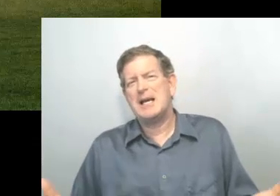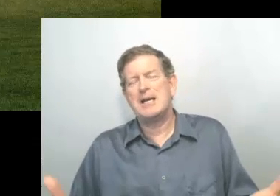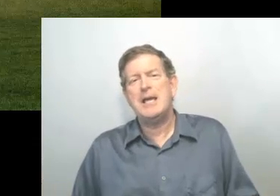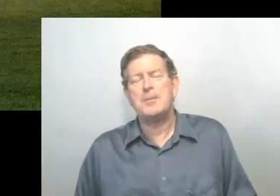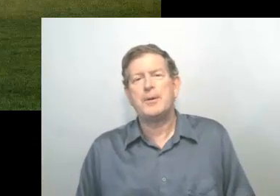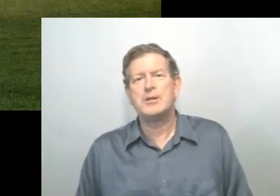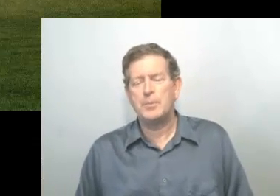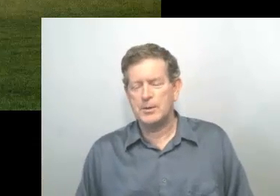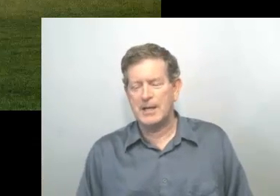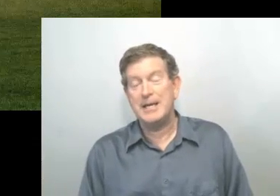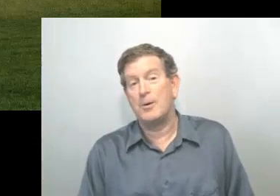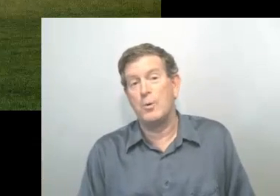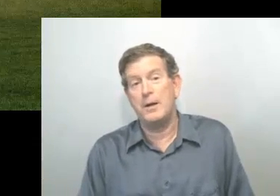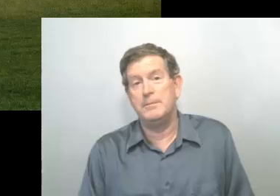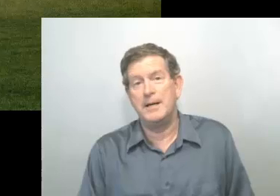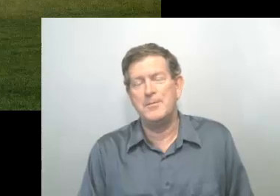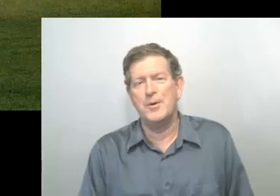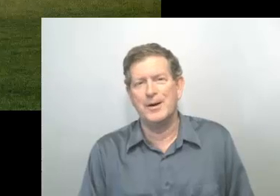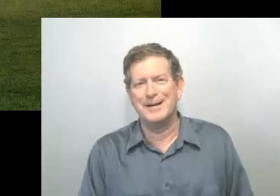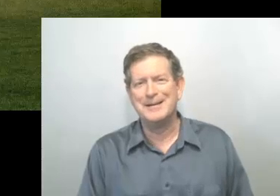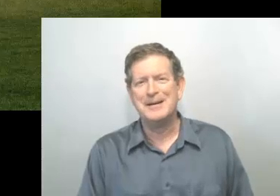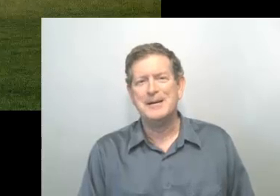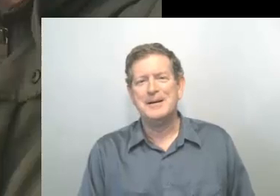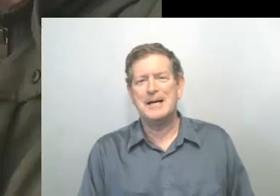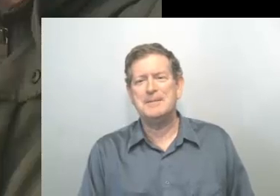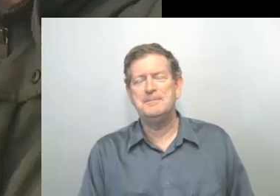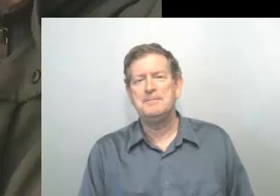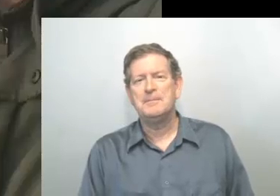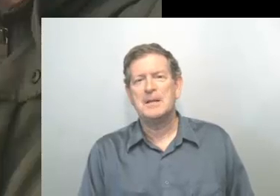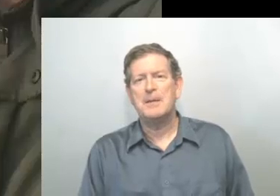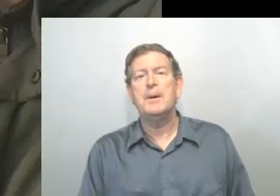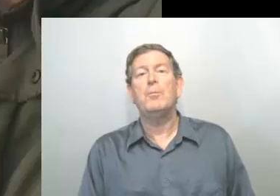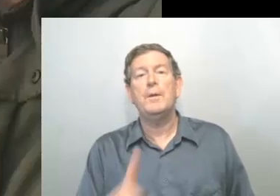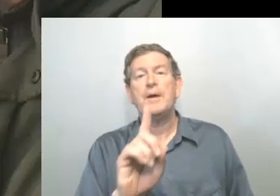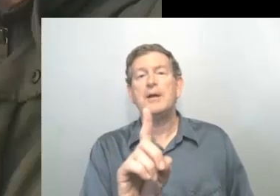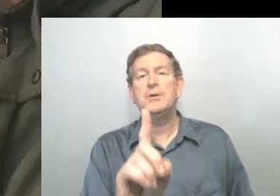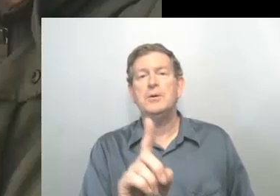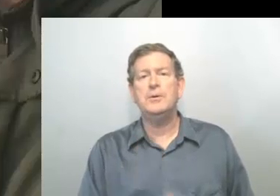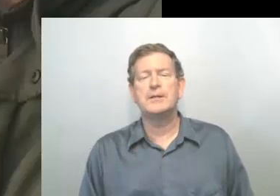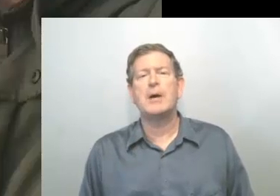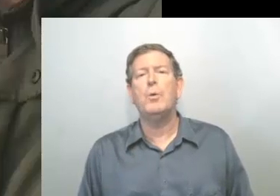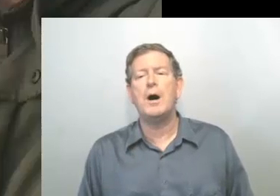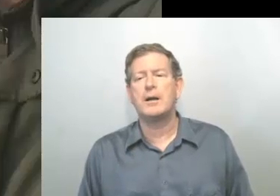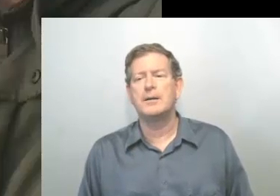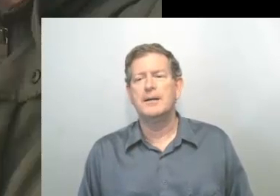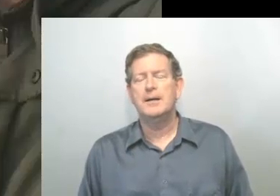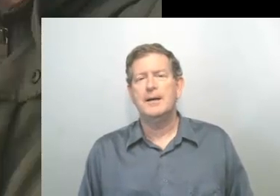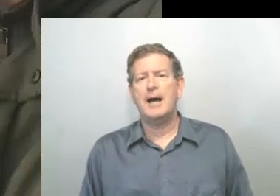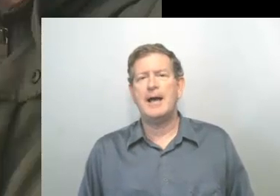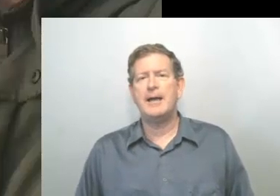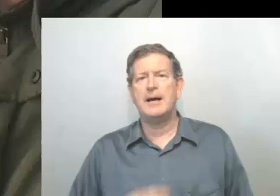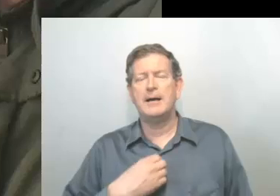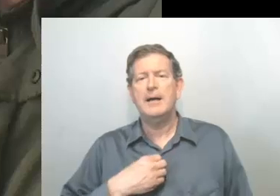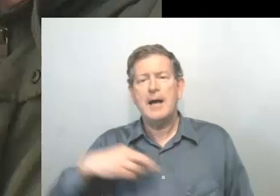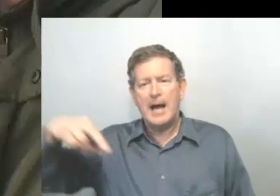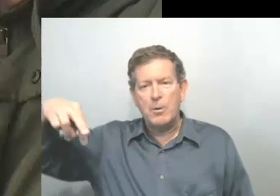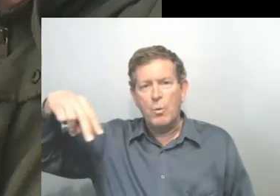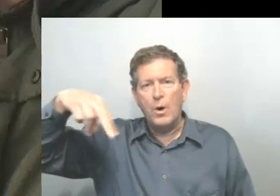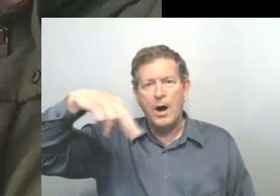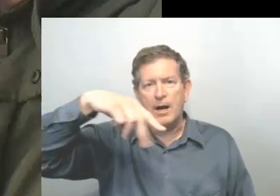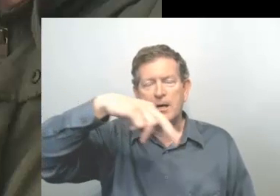So I can't play sports. I can't run anymore. But one thing I do is I walk.